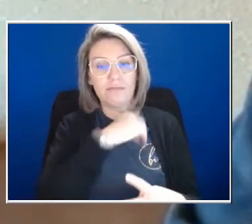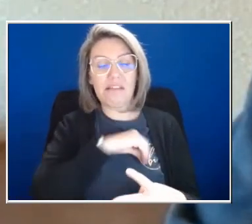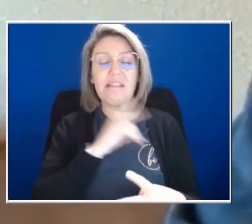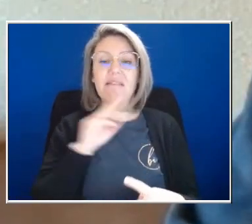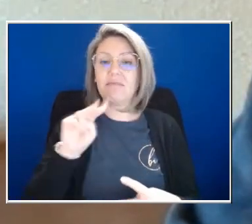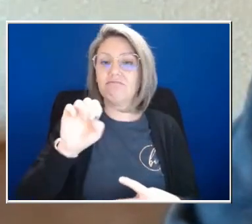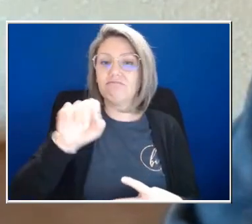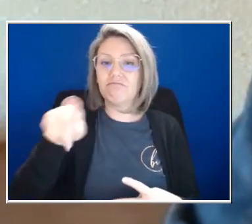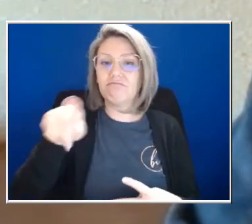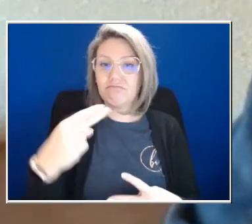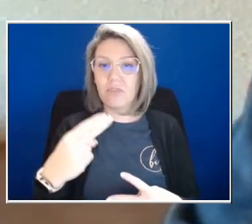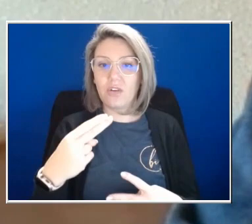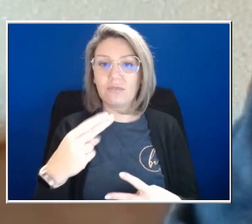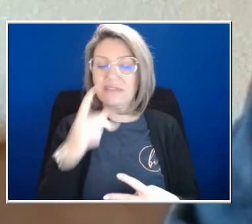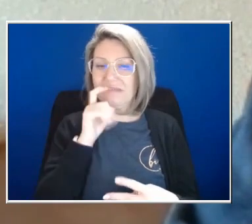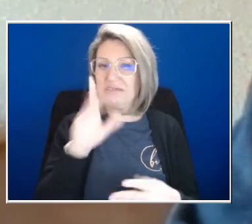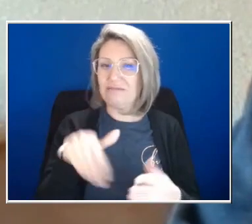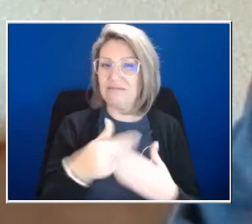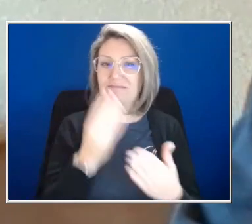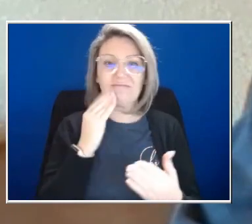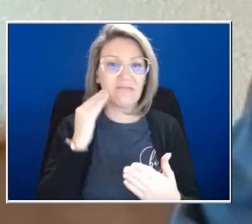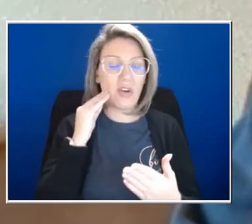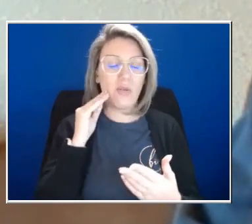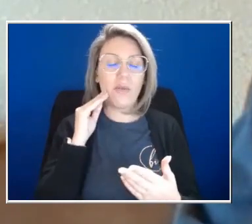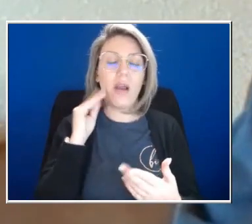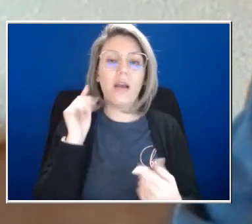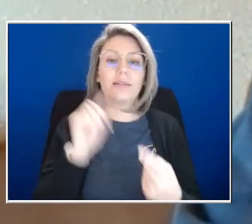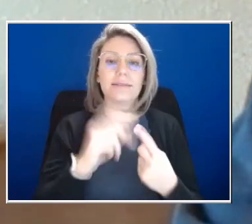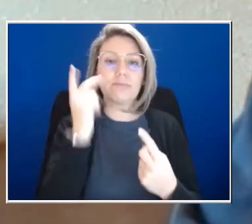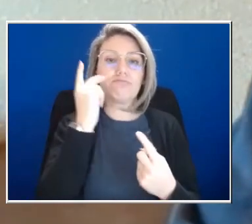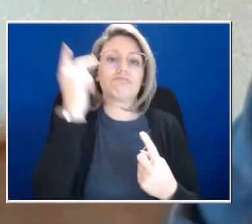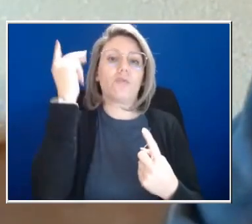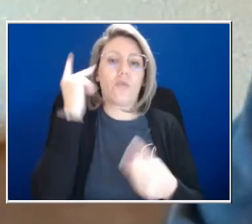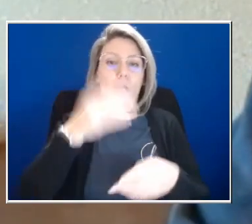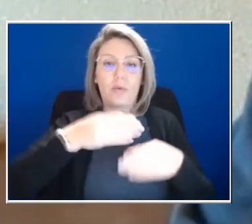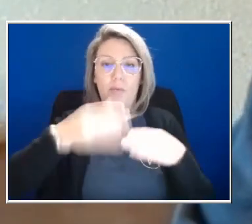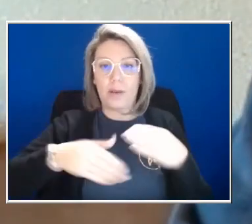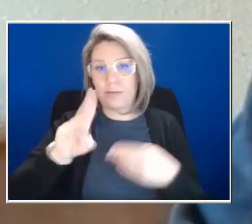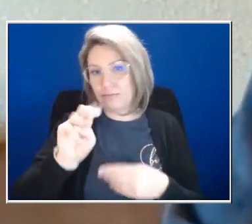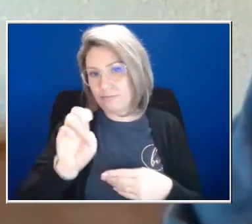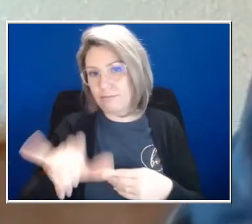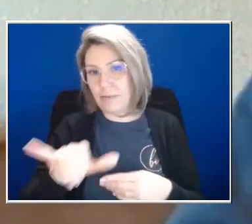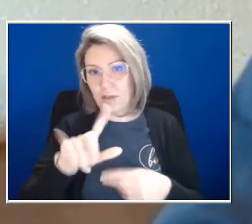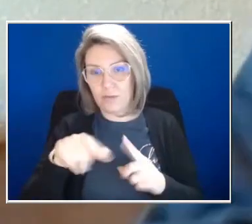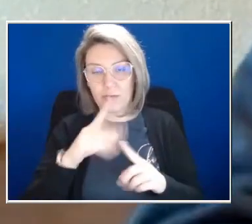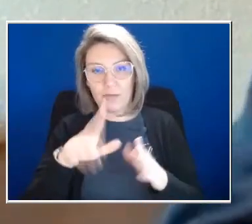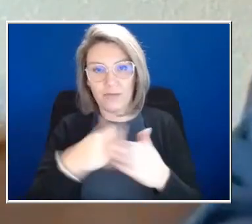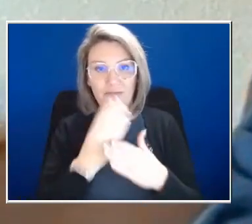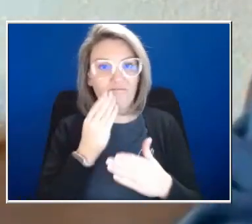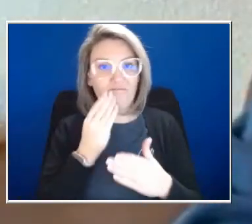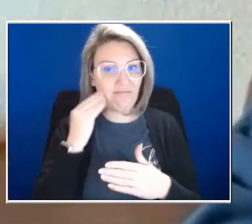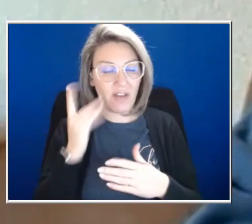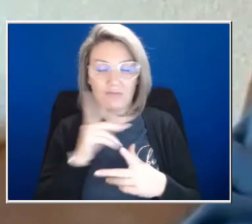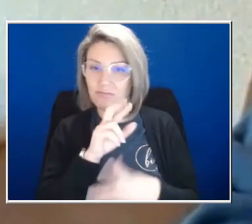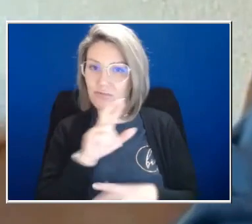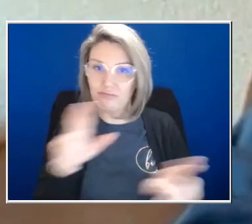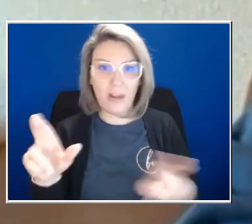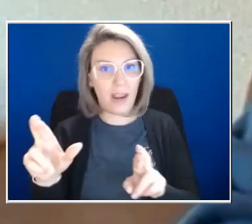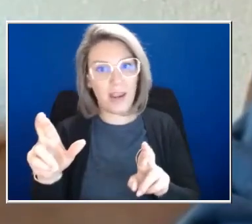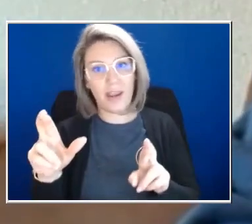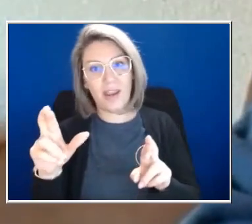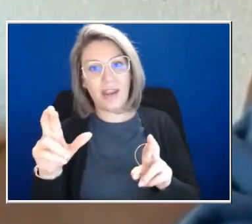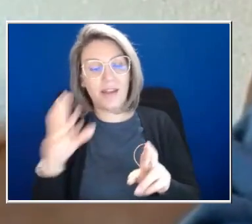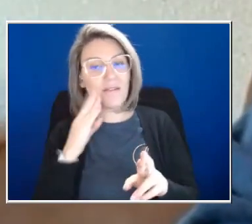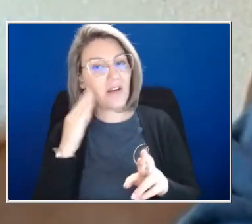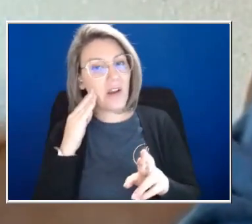I didn't make it home until Memorial Weekend, so in May. And as soon as I got home, I was ready to be home. I was out digging in the dirt, planting